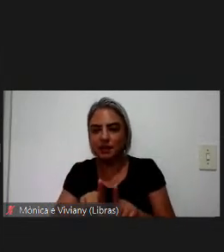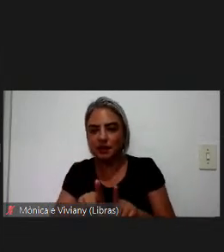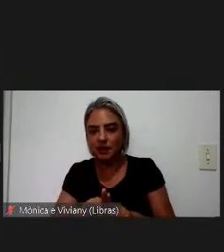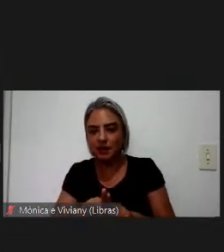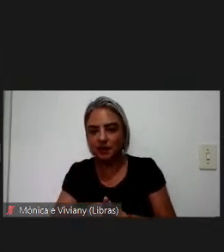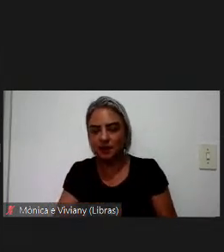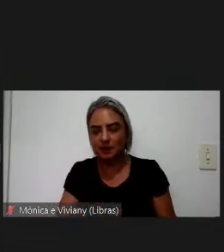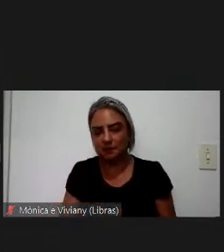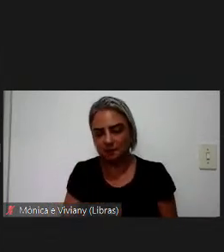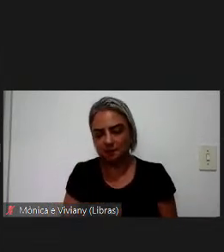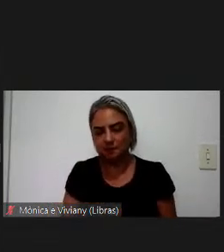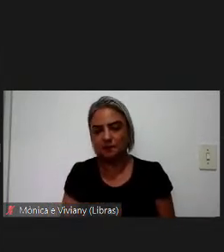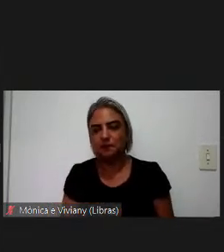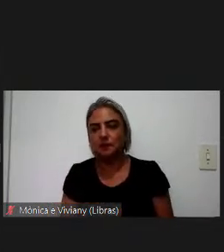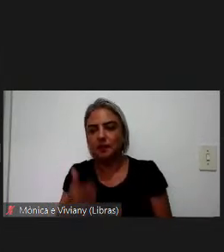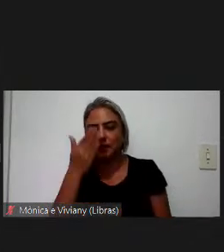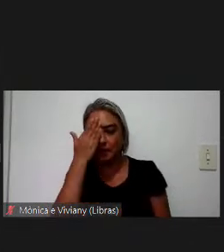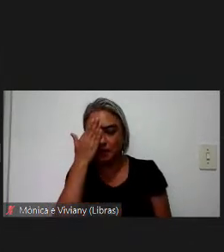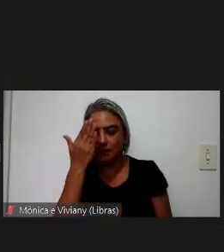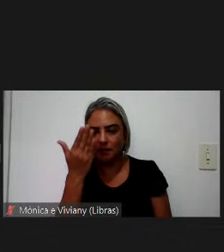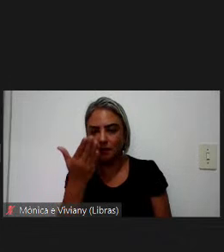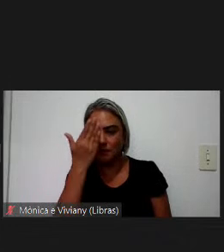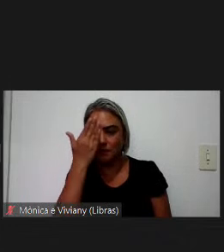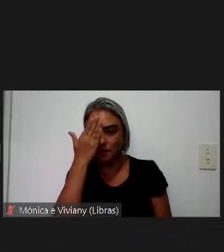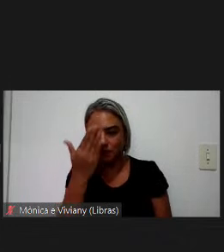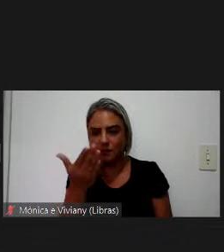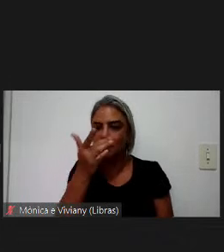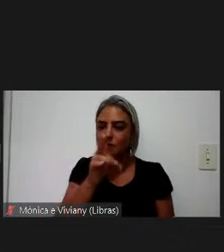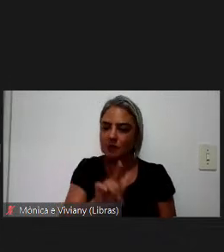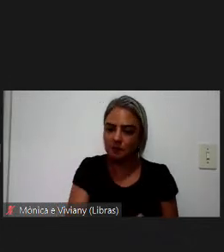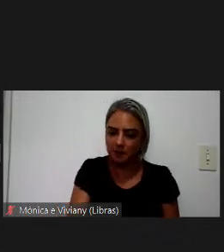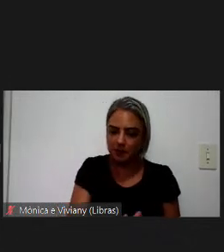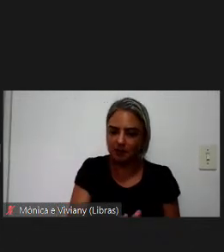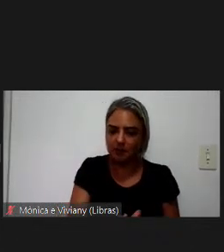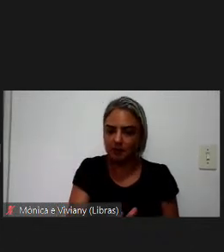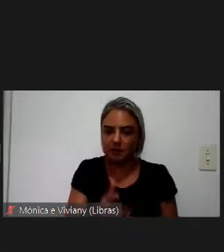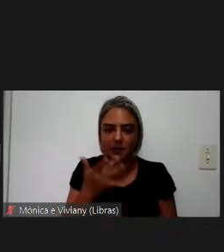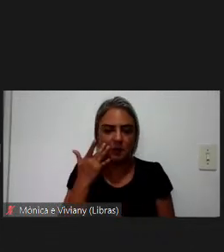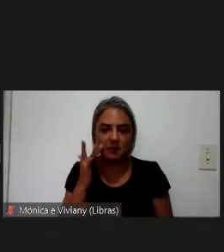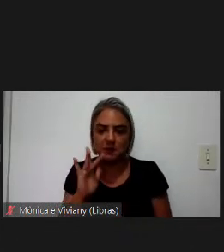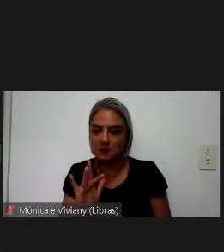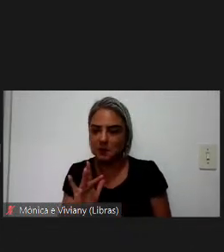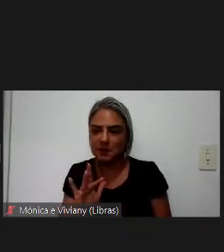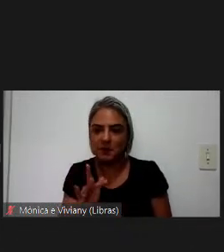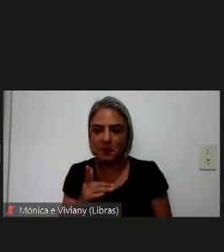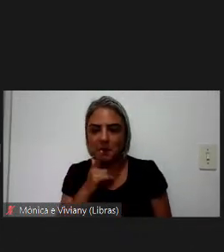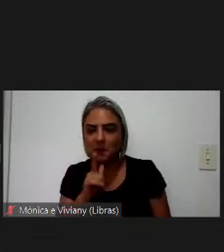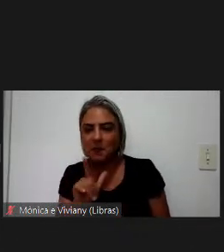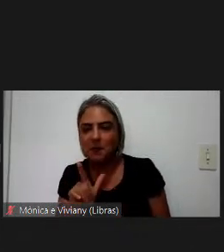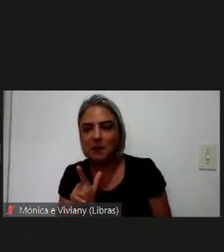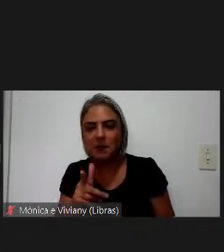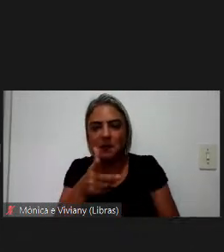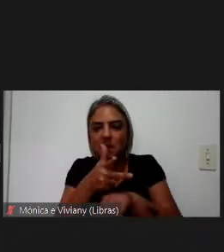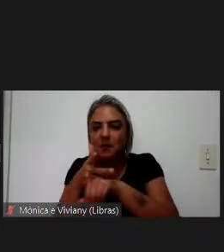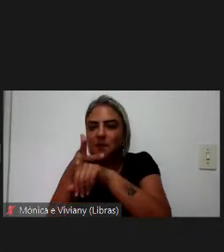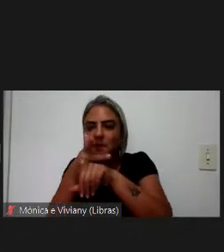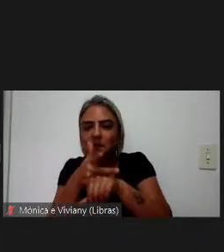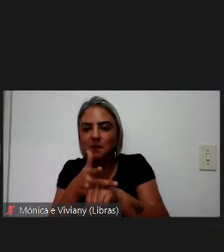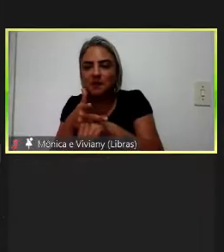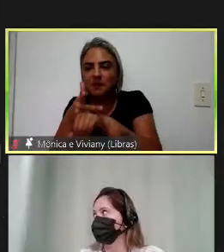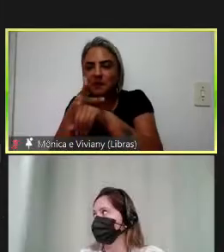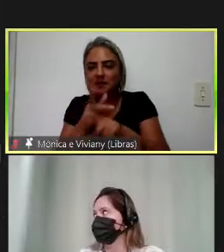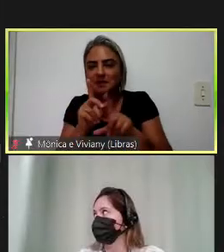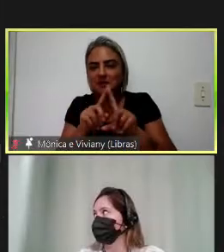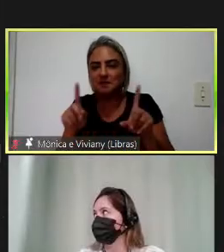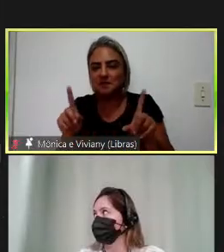Instagram is also here. Thank you very much once more. I don't know